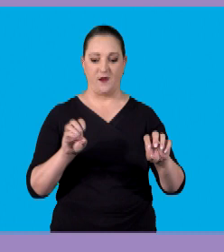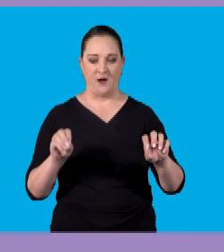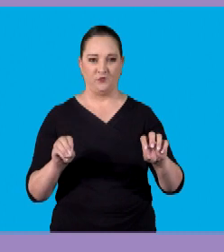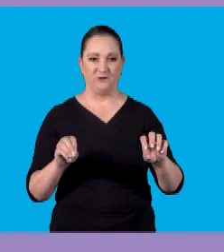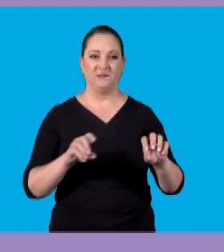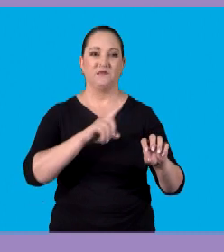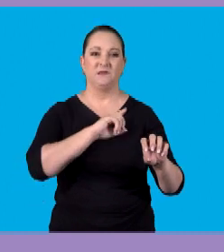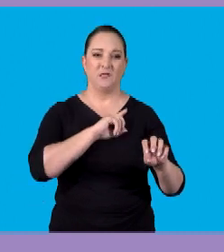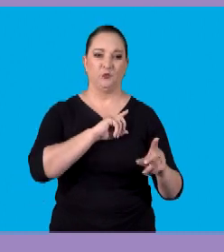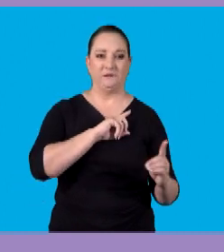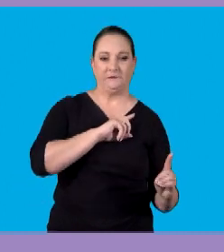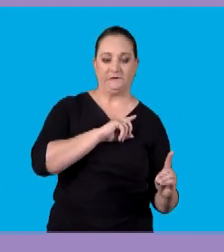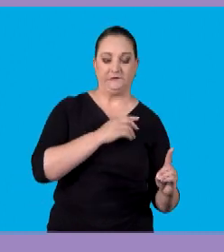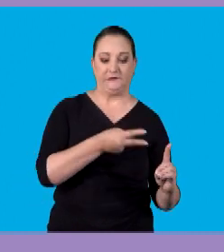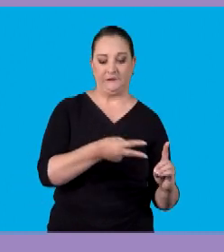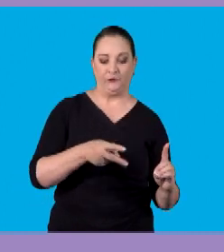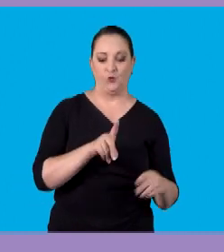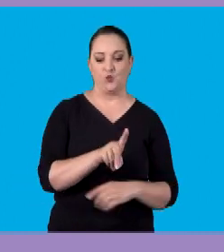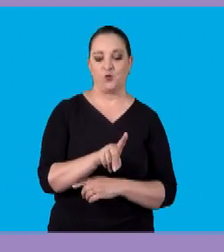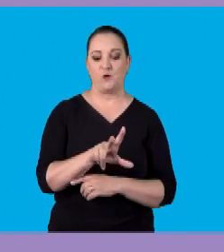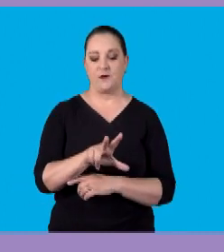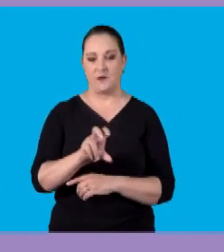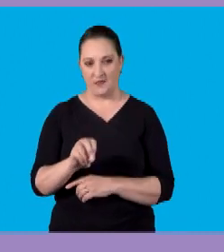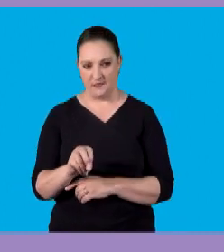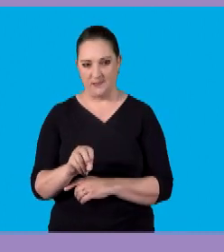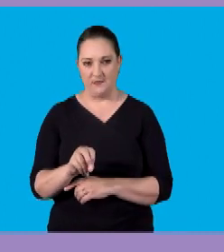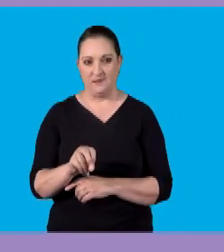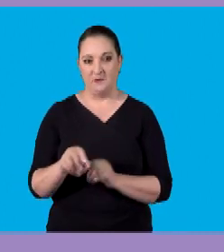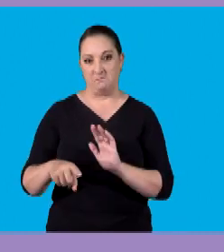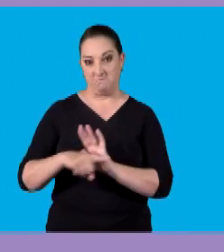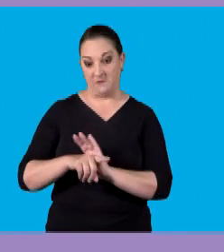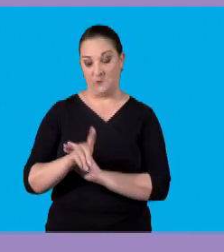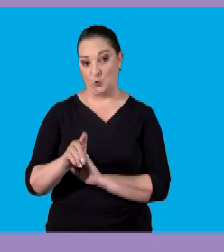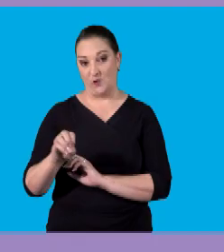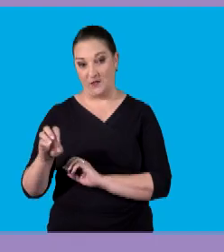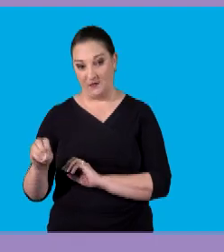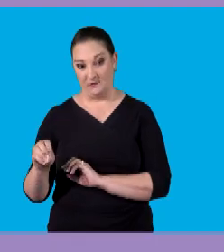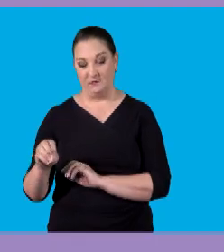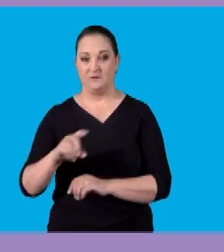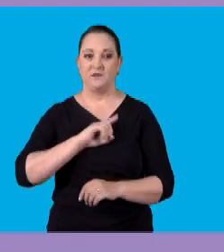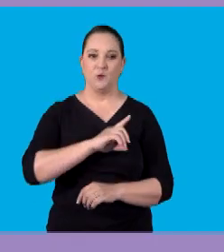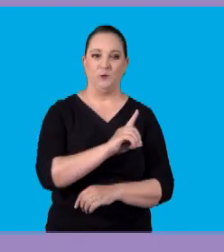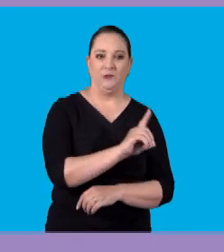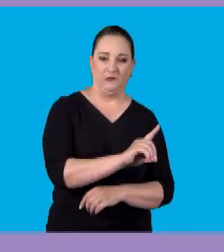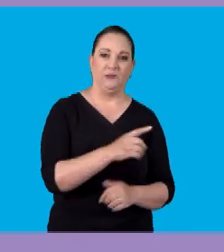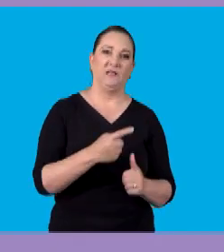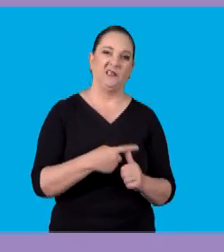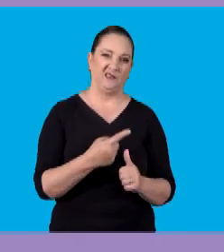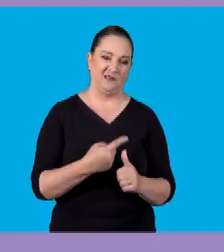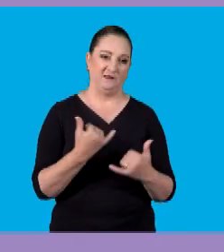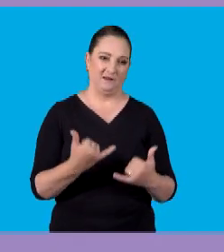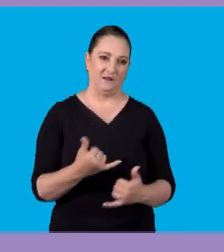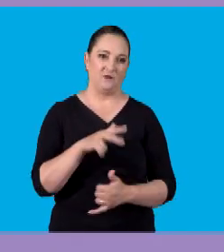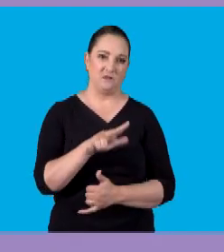angle D is equals to 180 degrees minus 100 degrees. That is going to give us